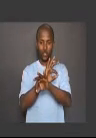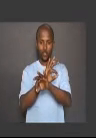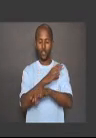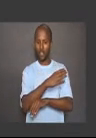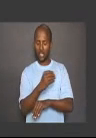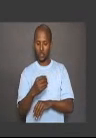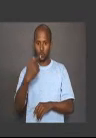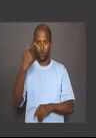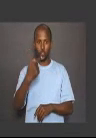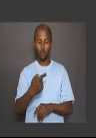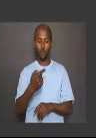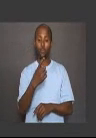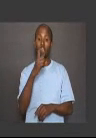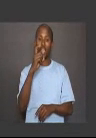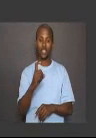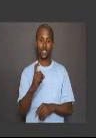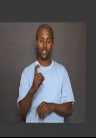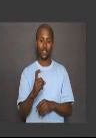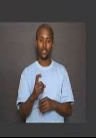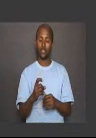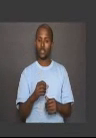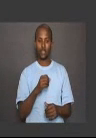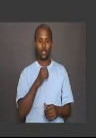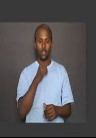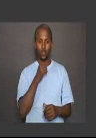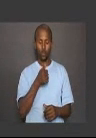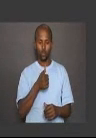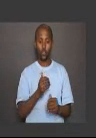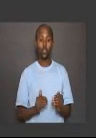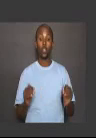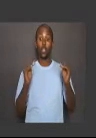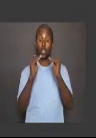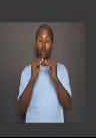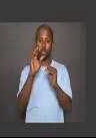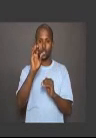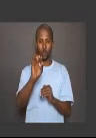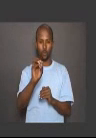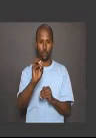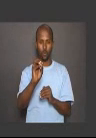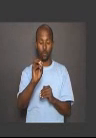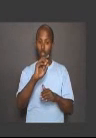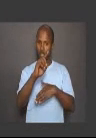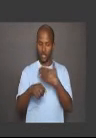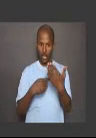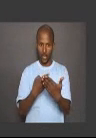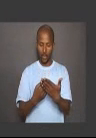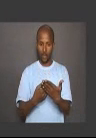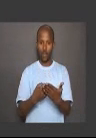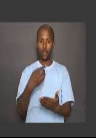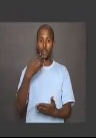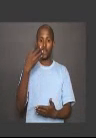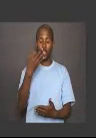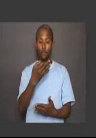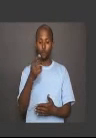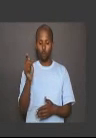and g of x does not equal 0, then f